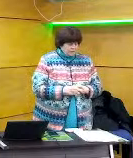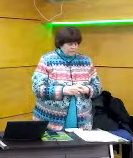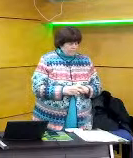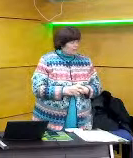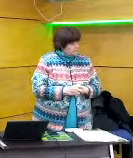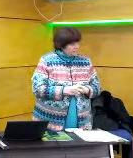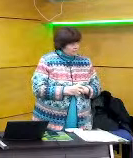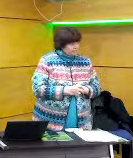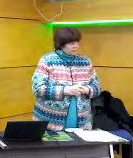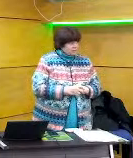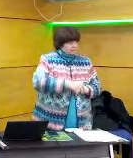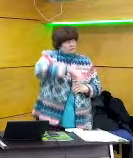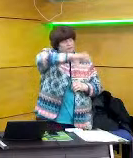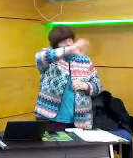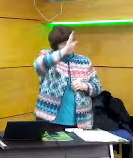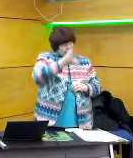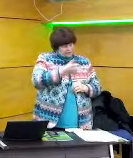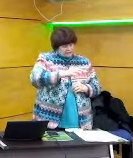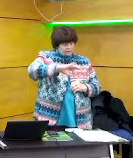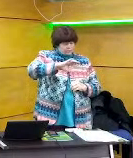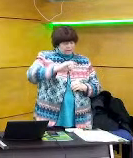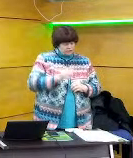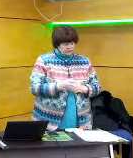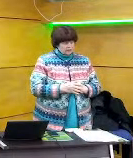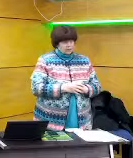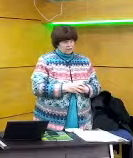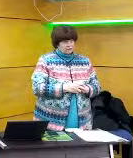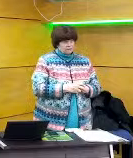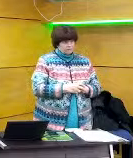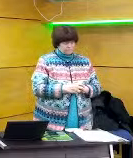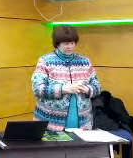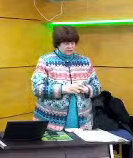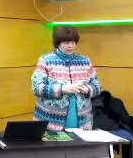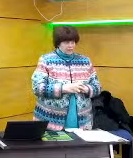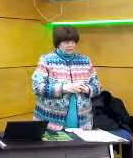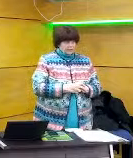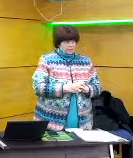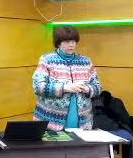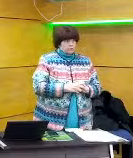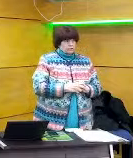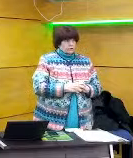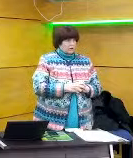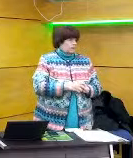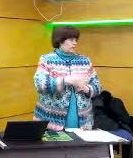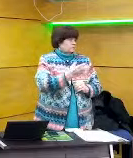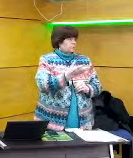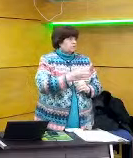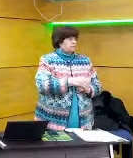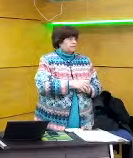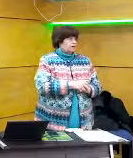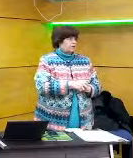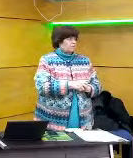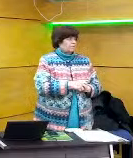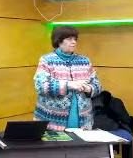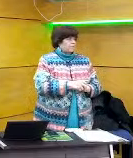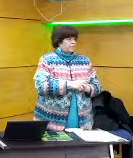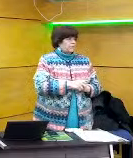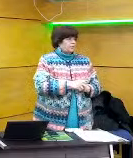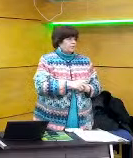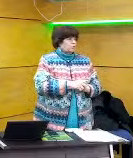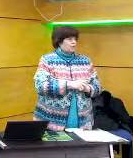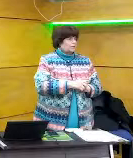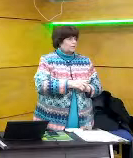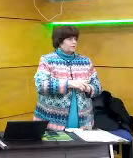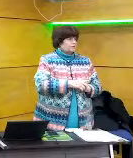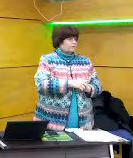They learn melodies of the language. I don't know if